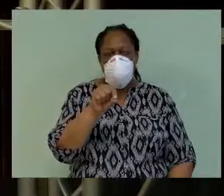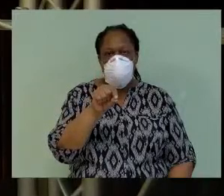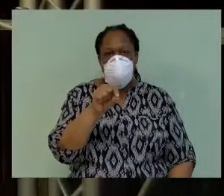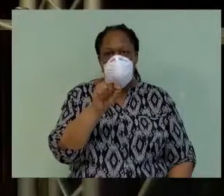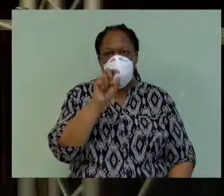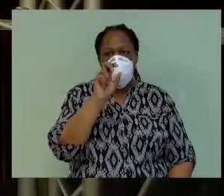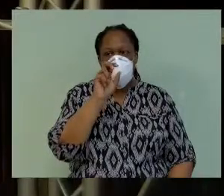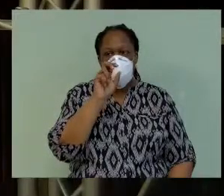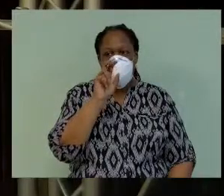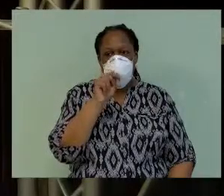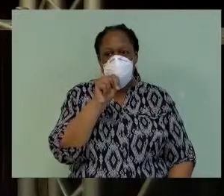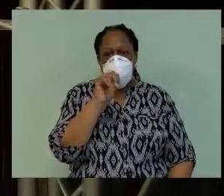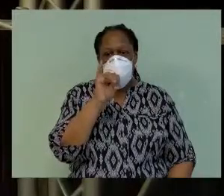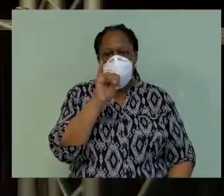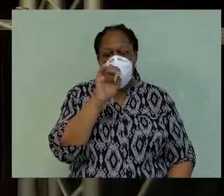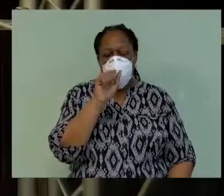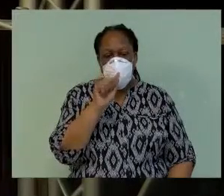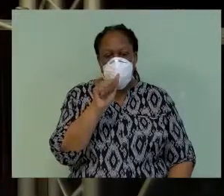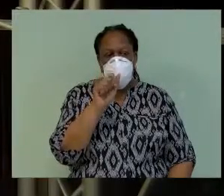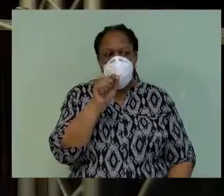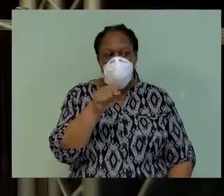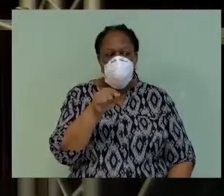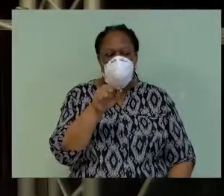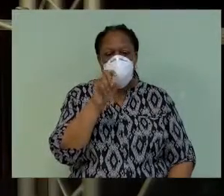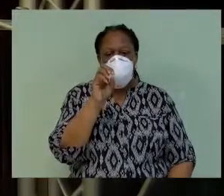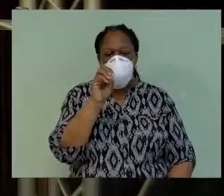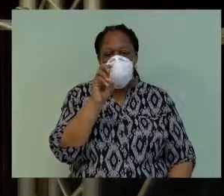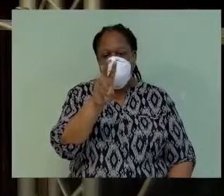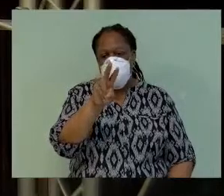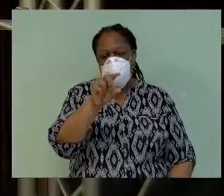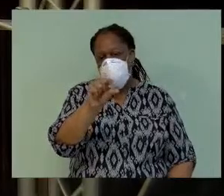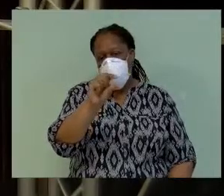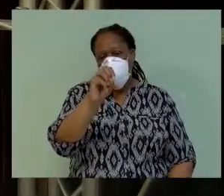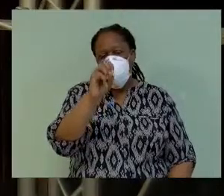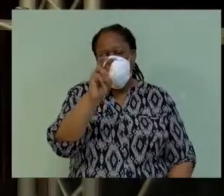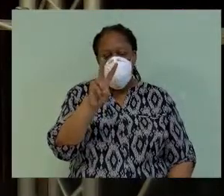nevreg@niagov.com. Or via telephone numbers